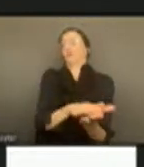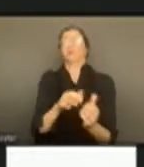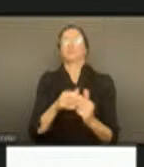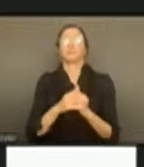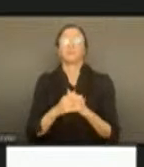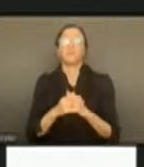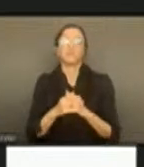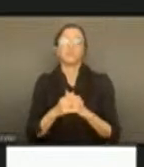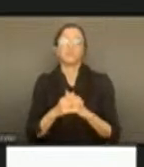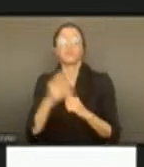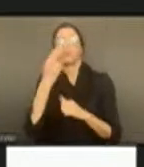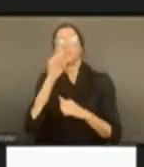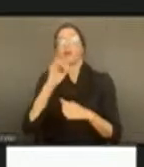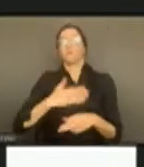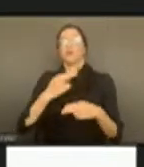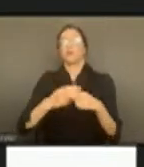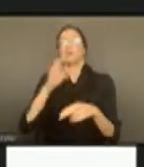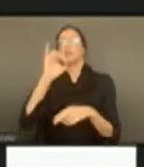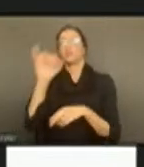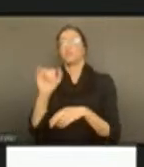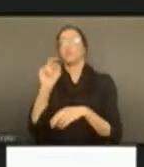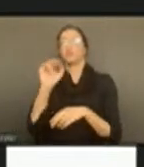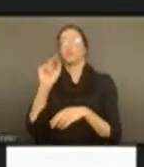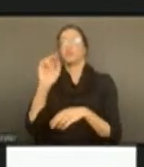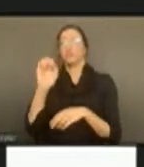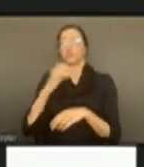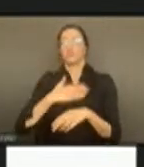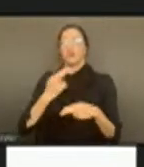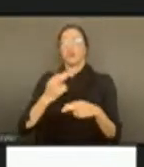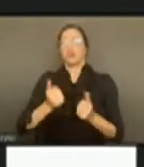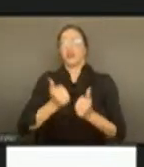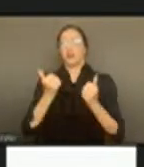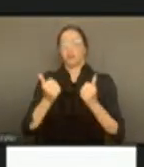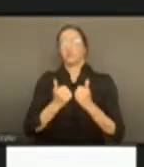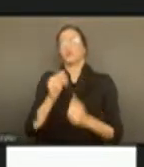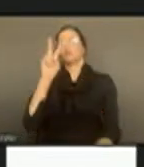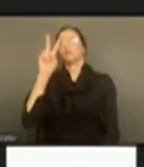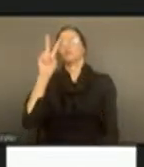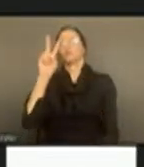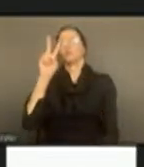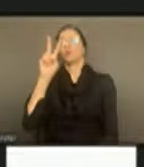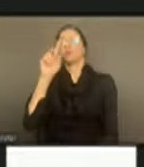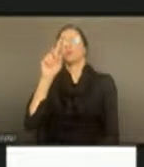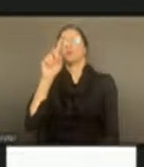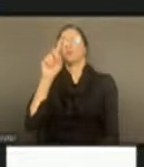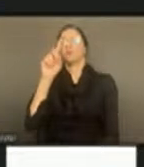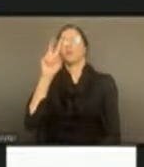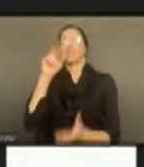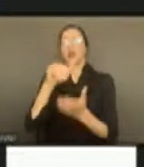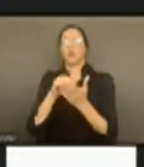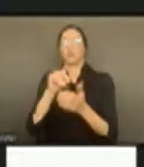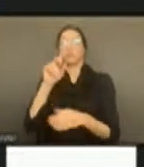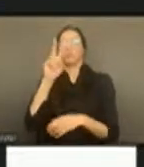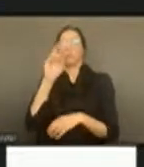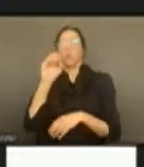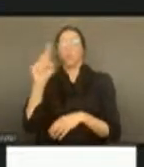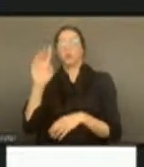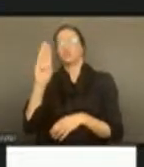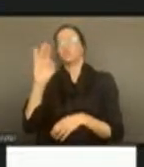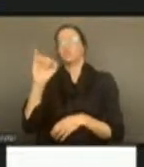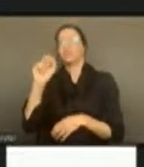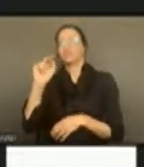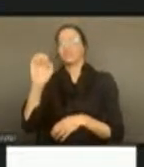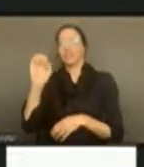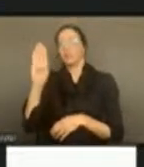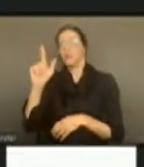Hi, my name is Geneva Claus, and my address is 2001 Biscayne Boulevard. I have a few questions. I was also on the call on Tuesday, and my